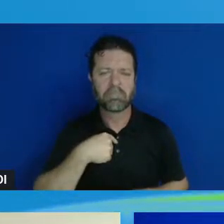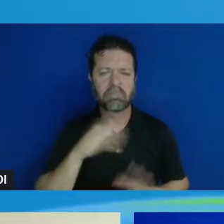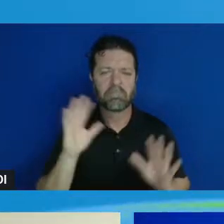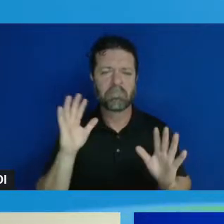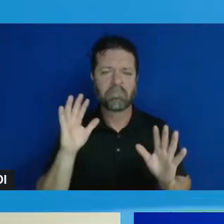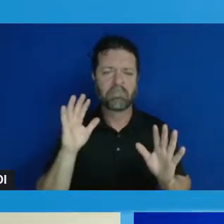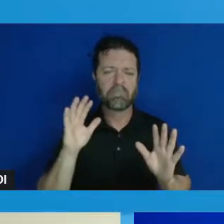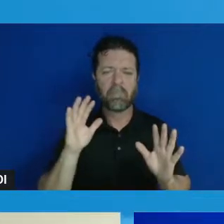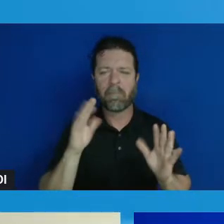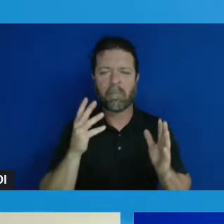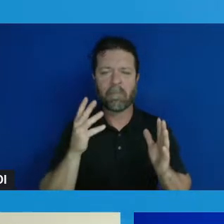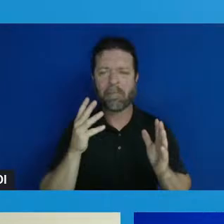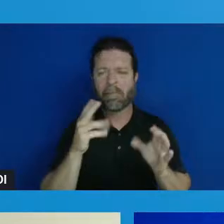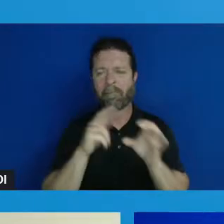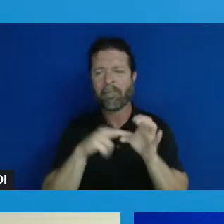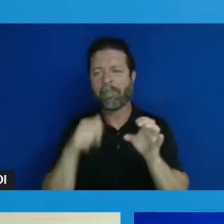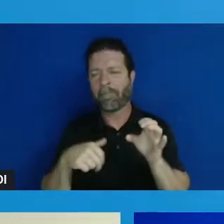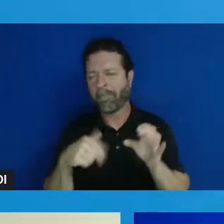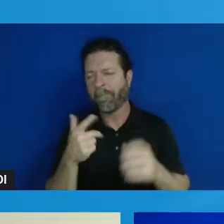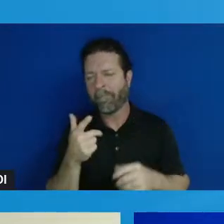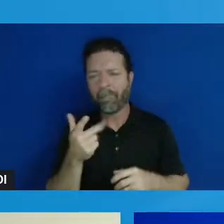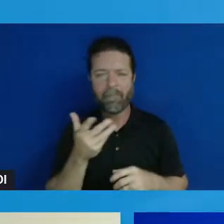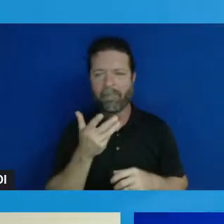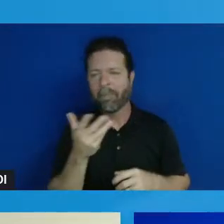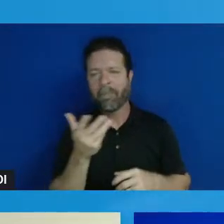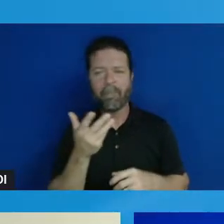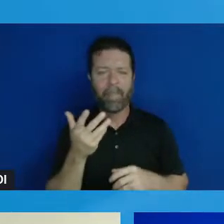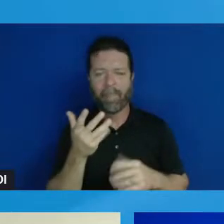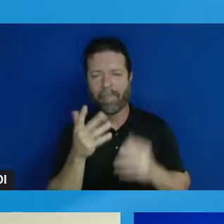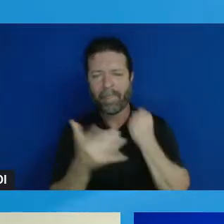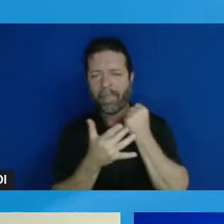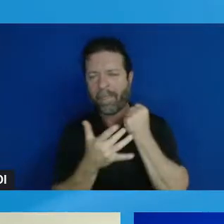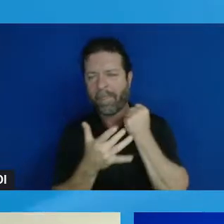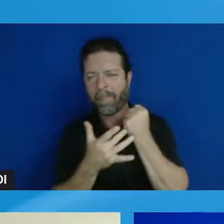Not all the time, like in a special occasion.